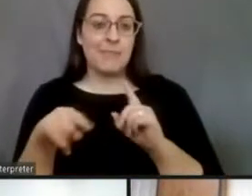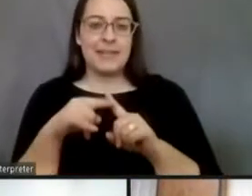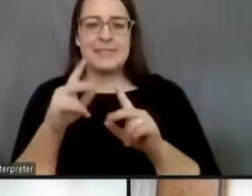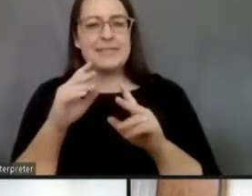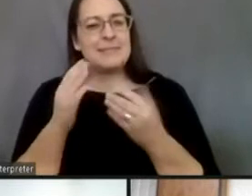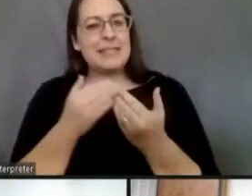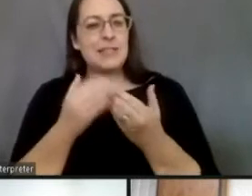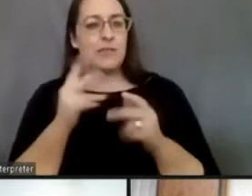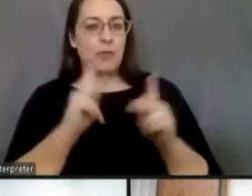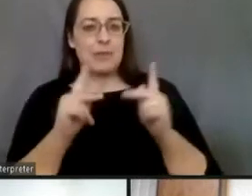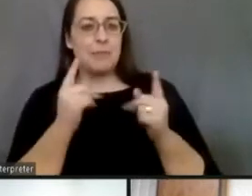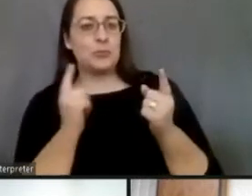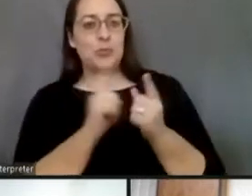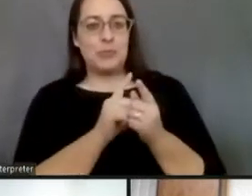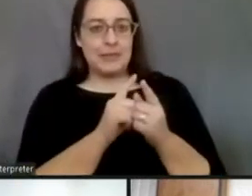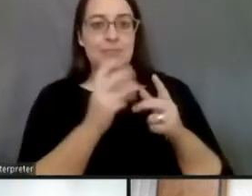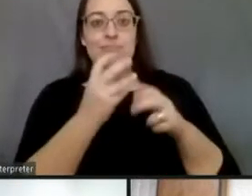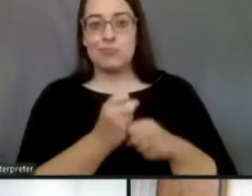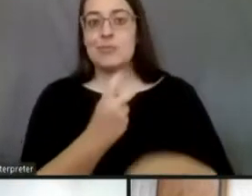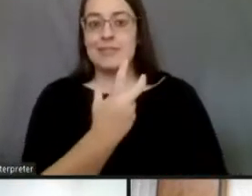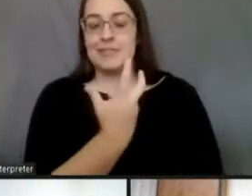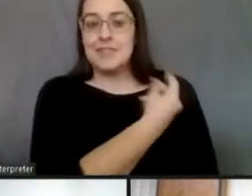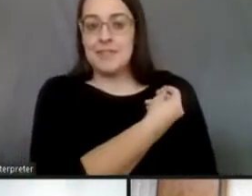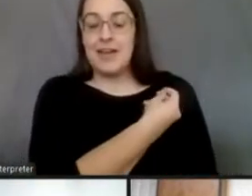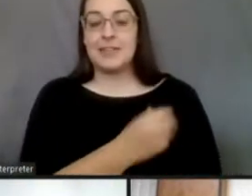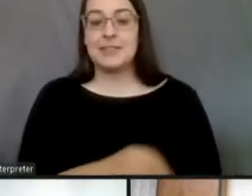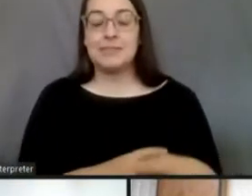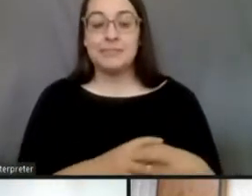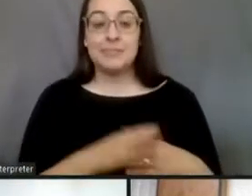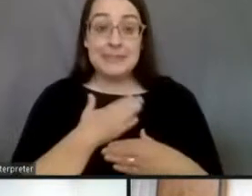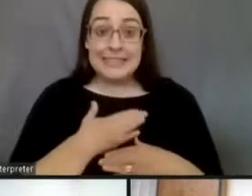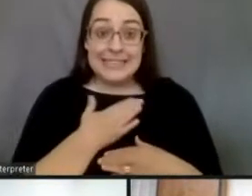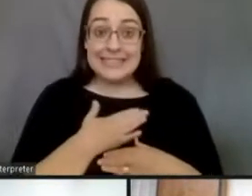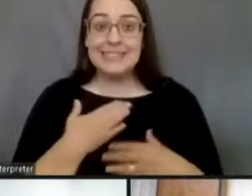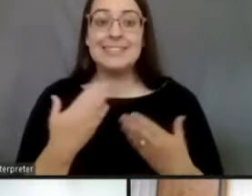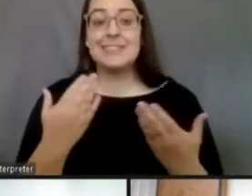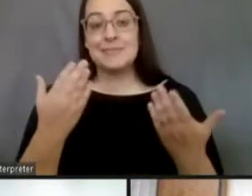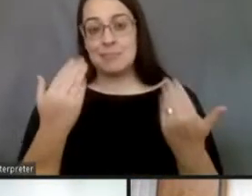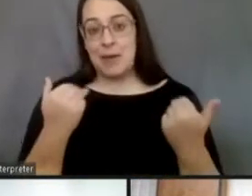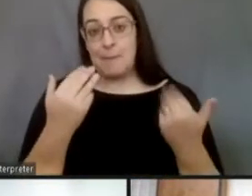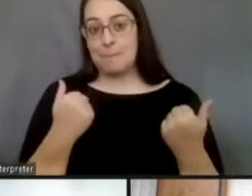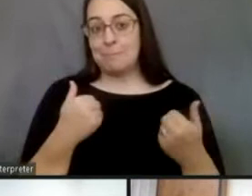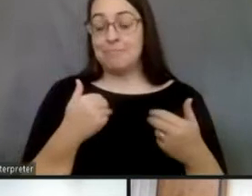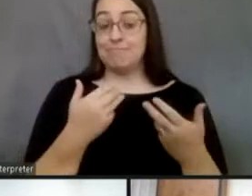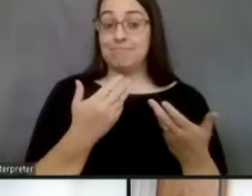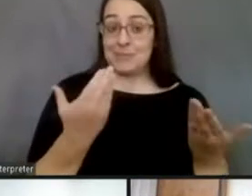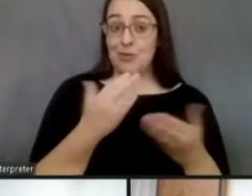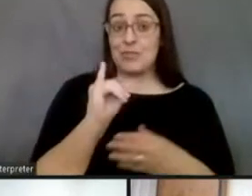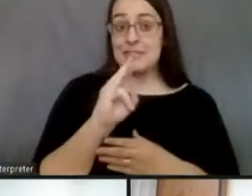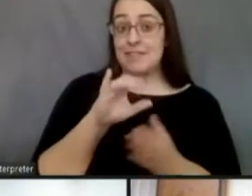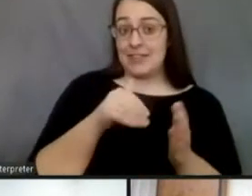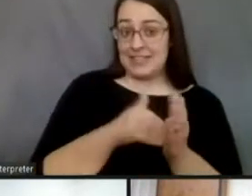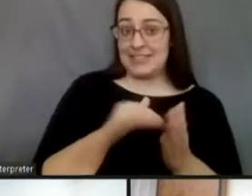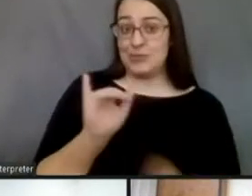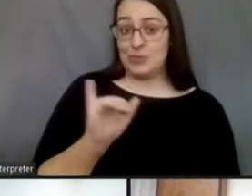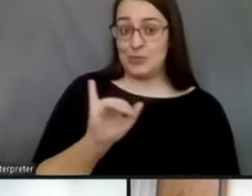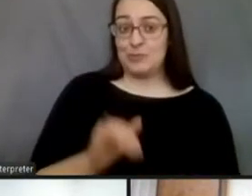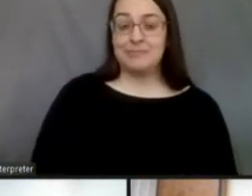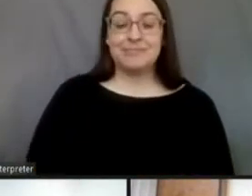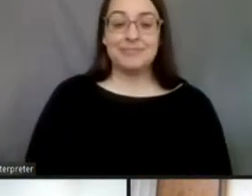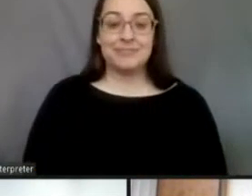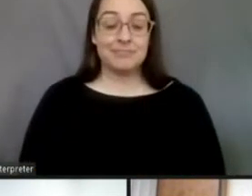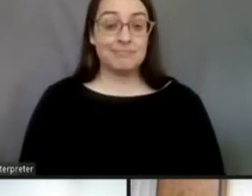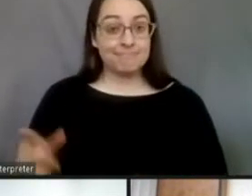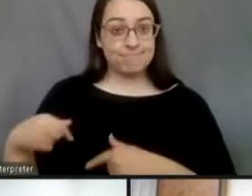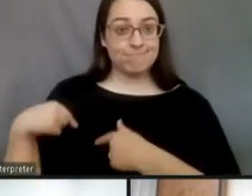So please come and get your vaccine while we're here at the Civic Center. I know that the past year